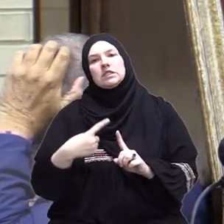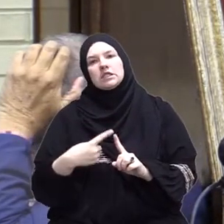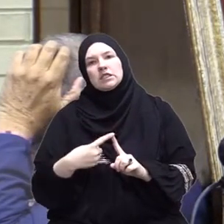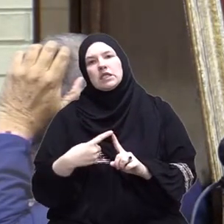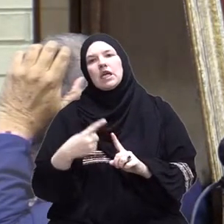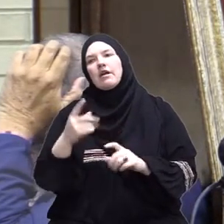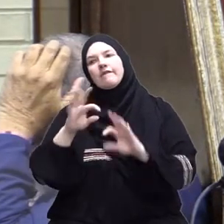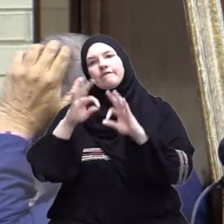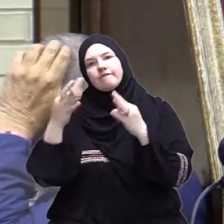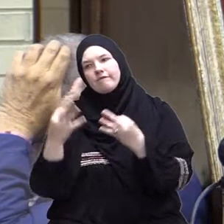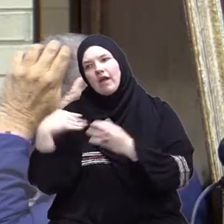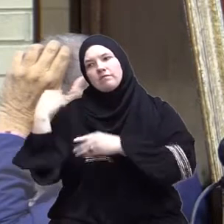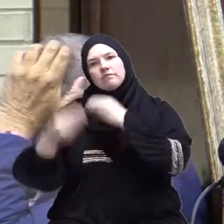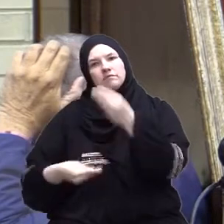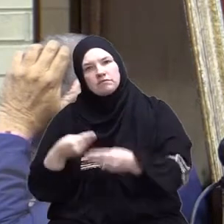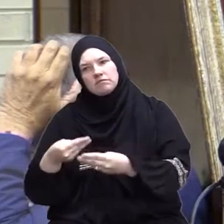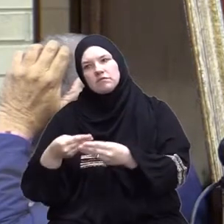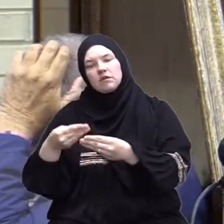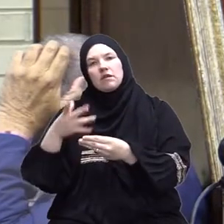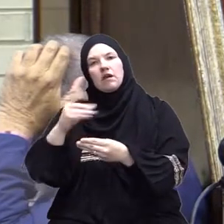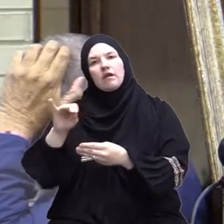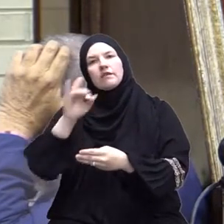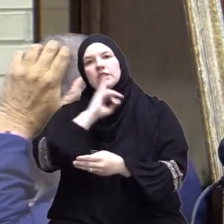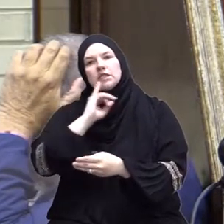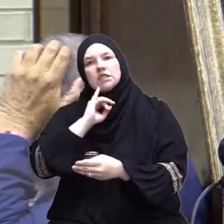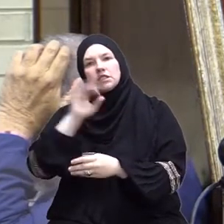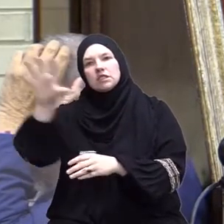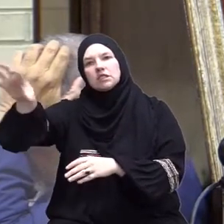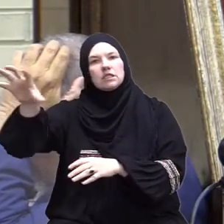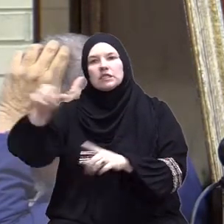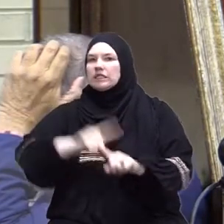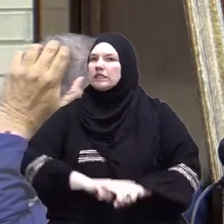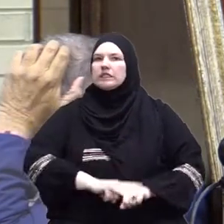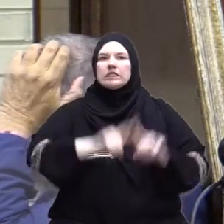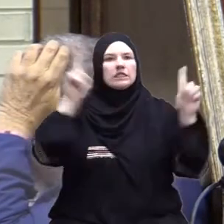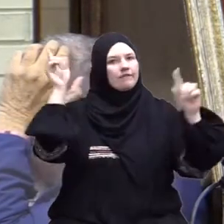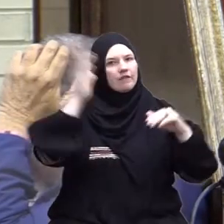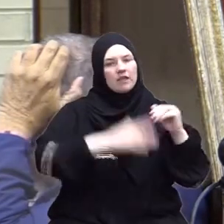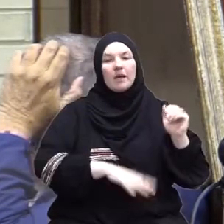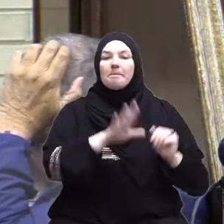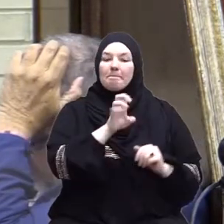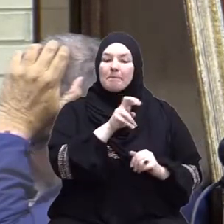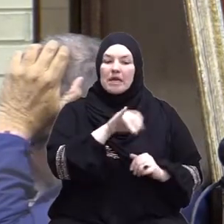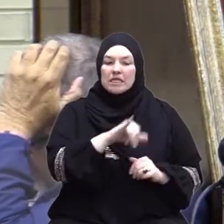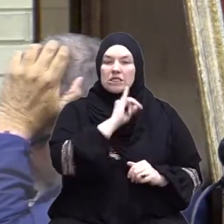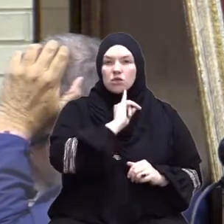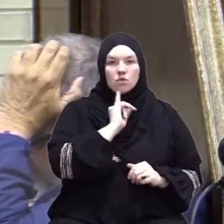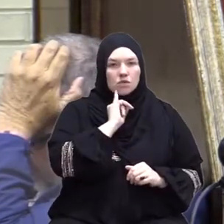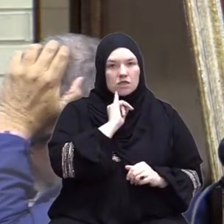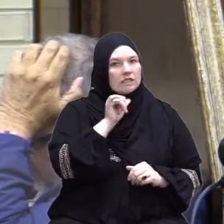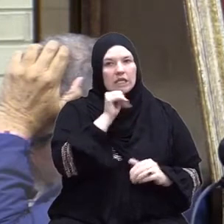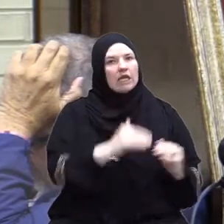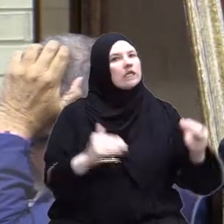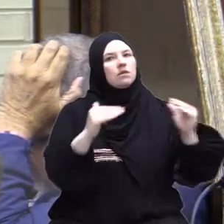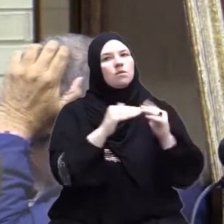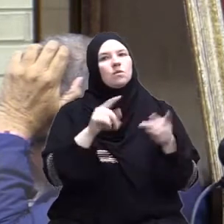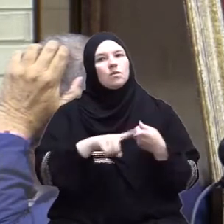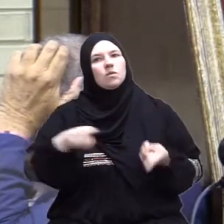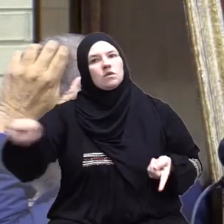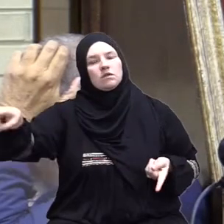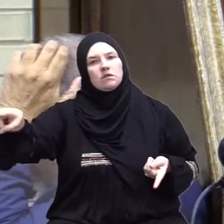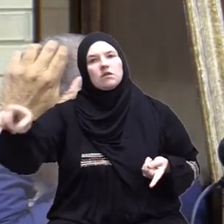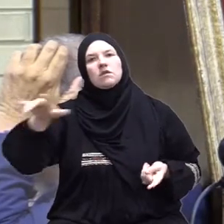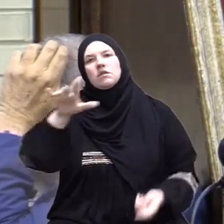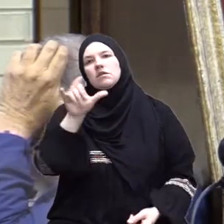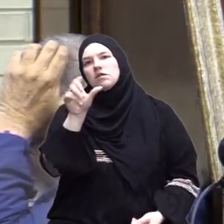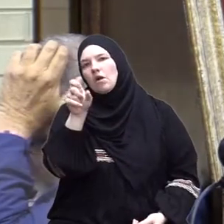Al-Yahud, it is not equal to Bani Israel. When you say Bani Israel, it is not equal to